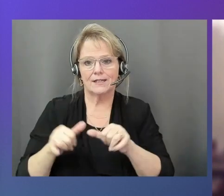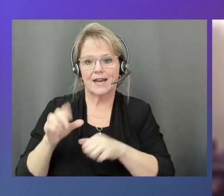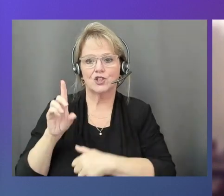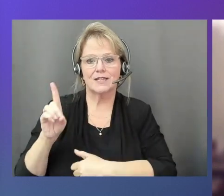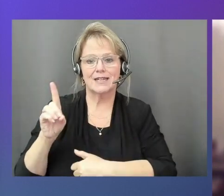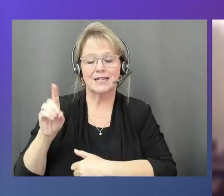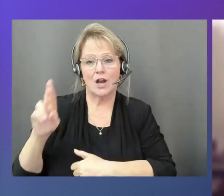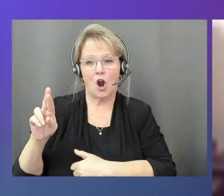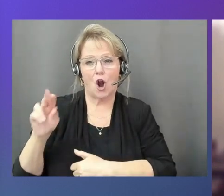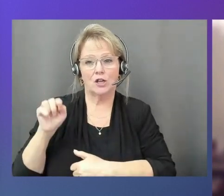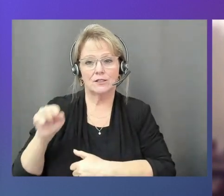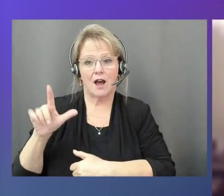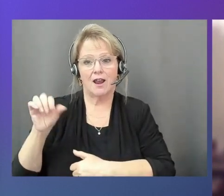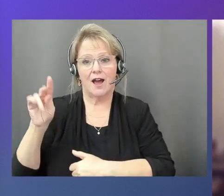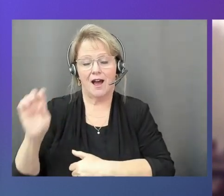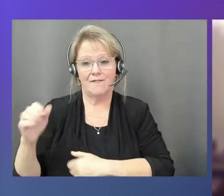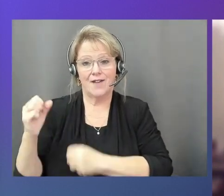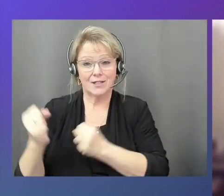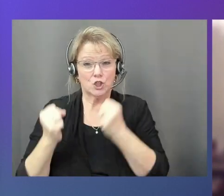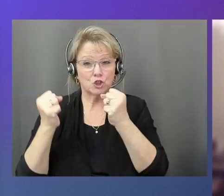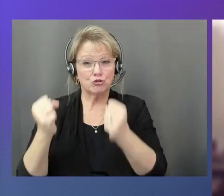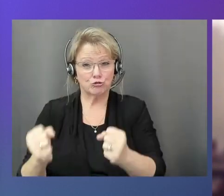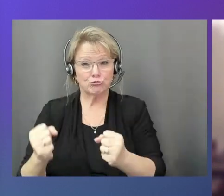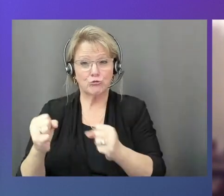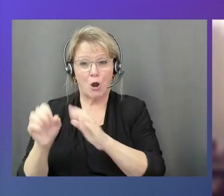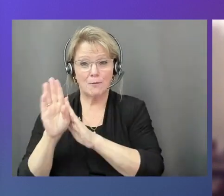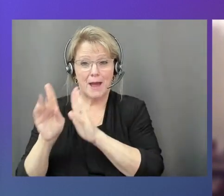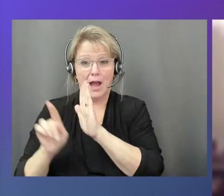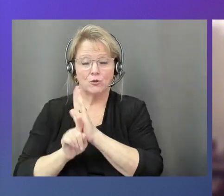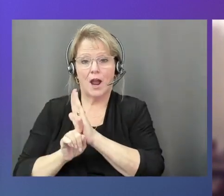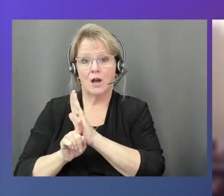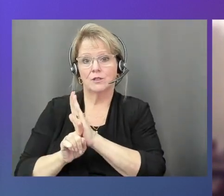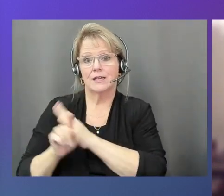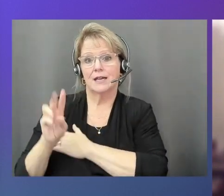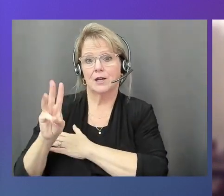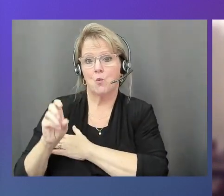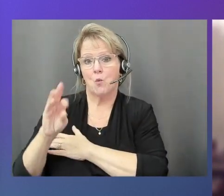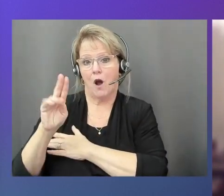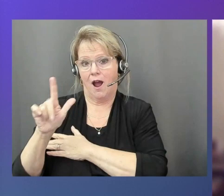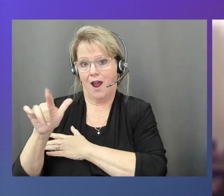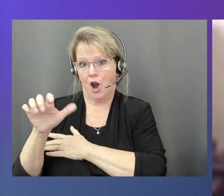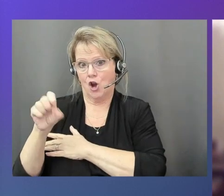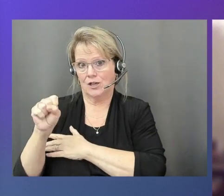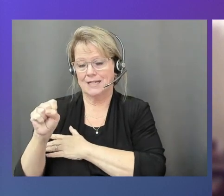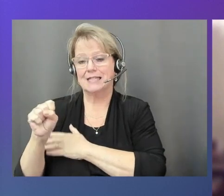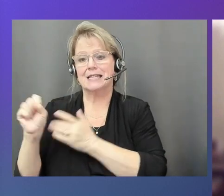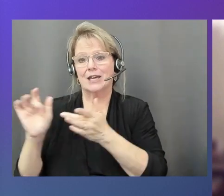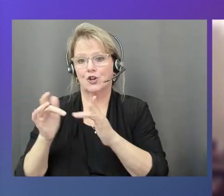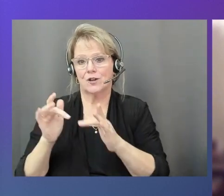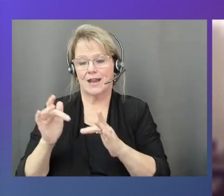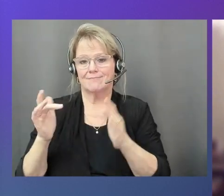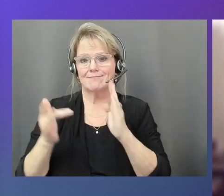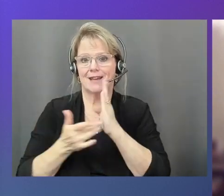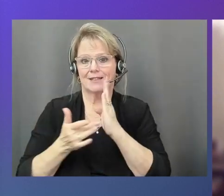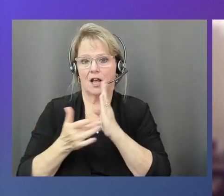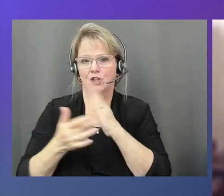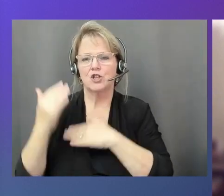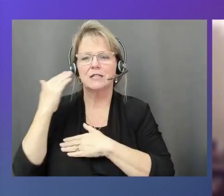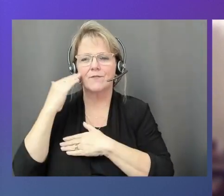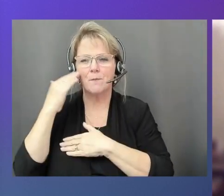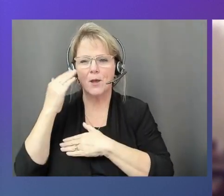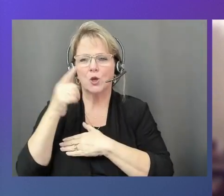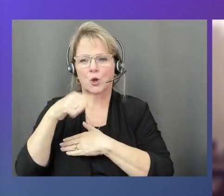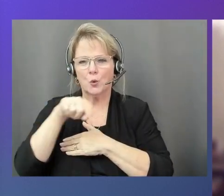in wireless internet technology and has some familiarity with private cellular networks. He suggested we consider looking into